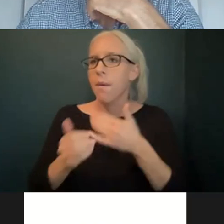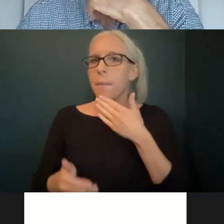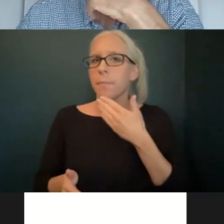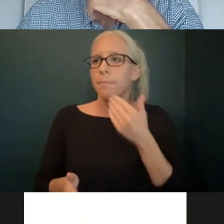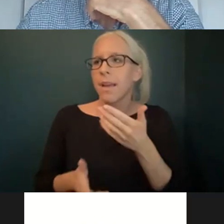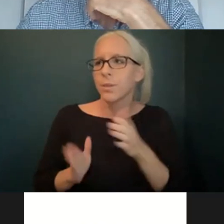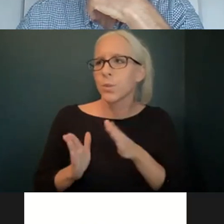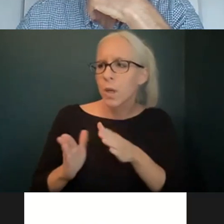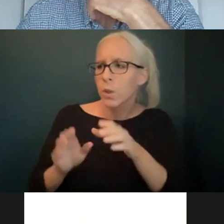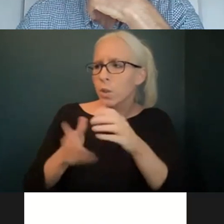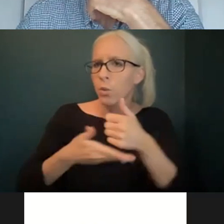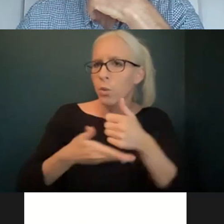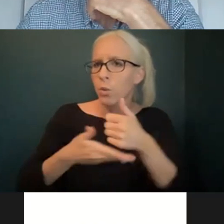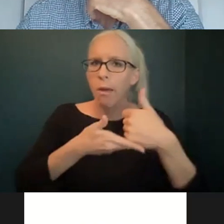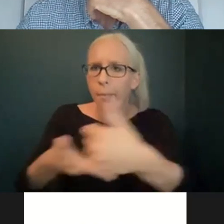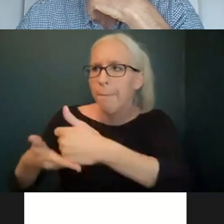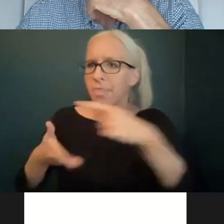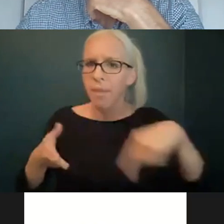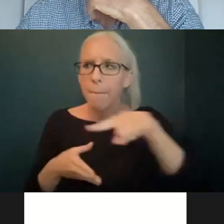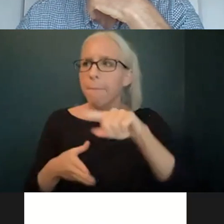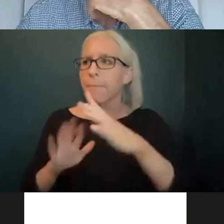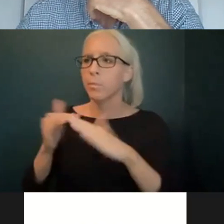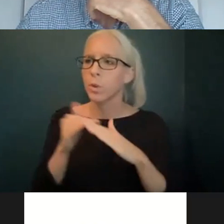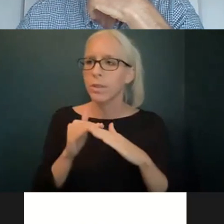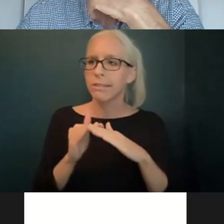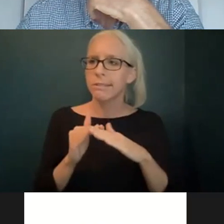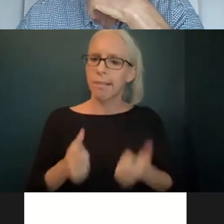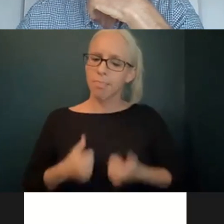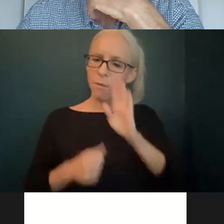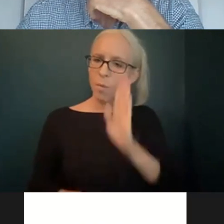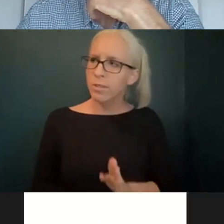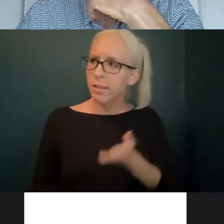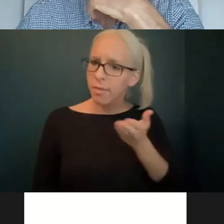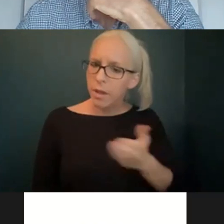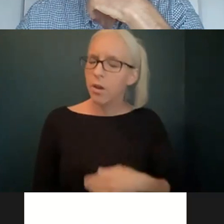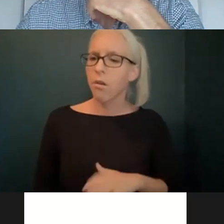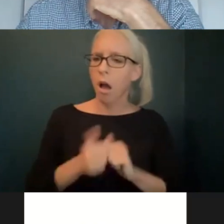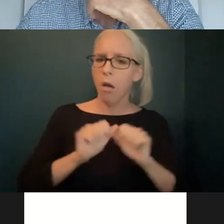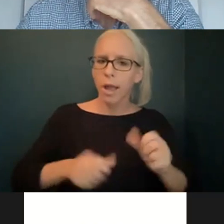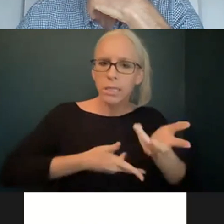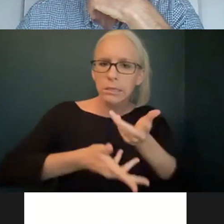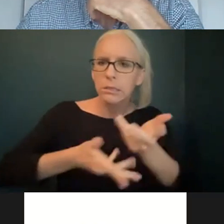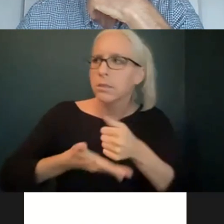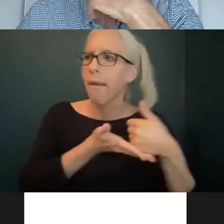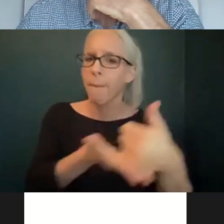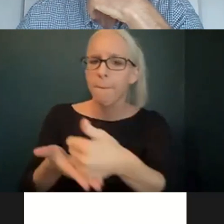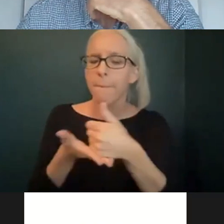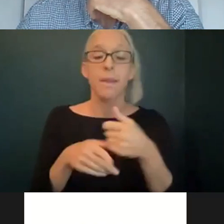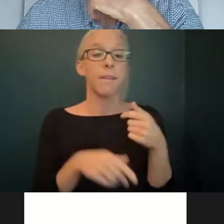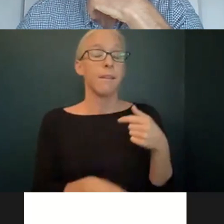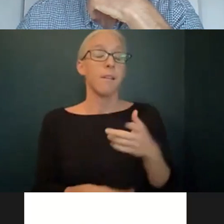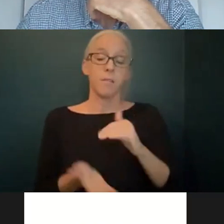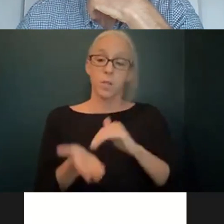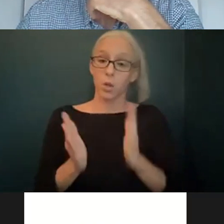Brazil, in the communities in Brazil. And he said that the best way would be to buy the nasal